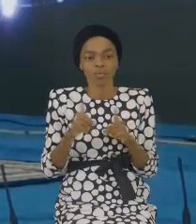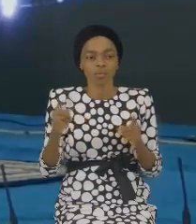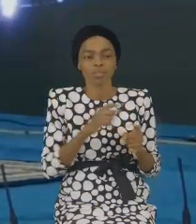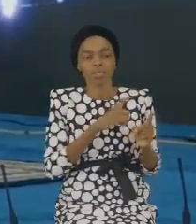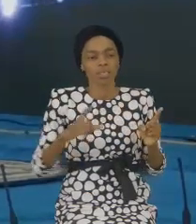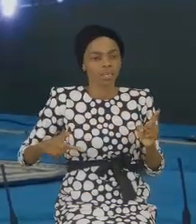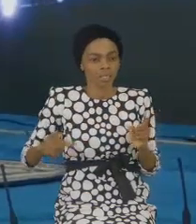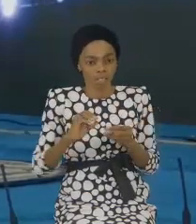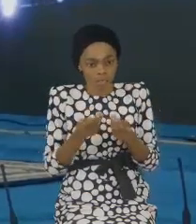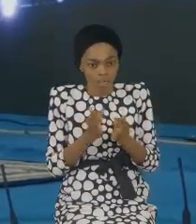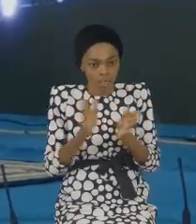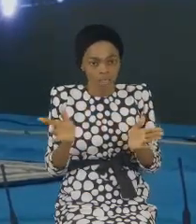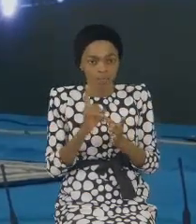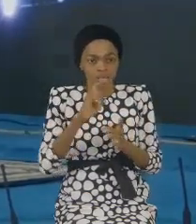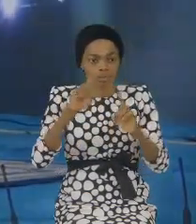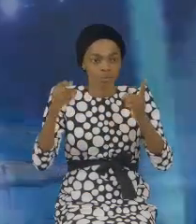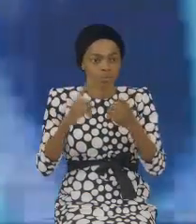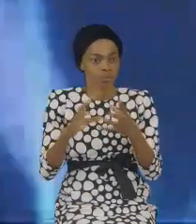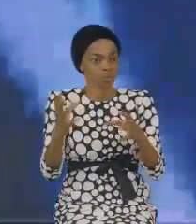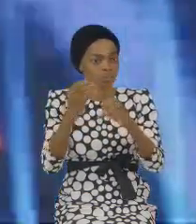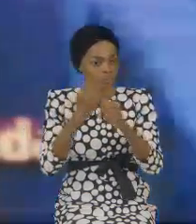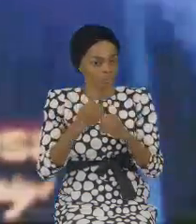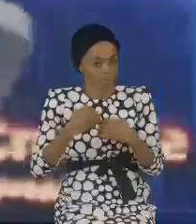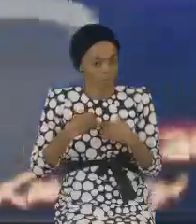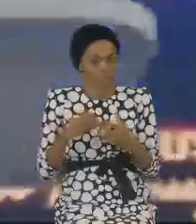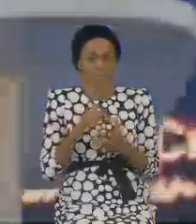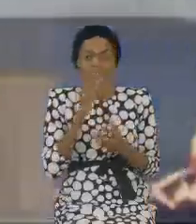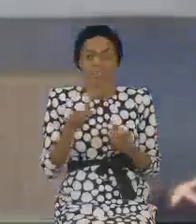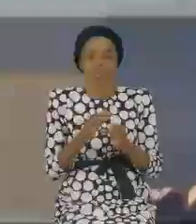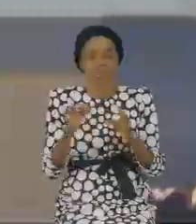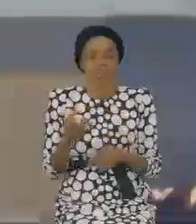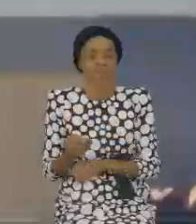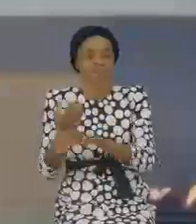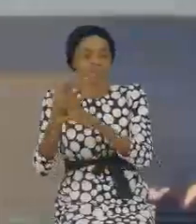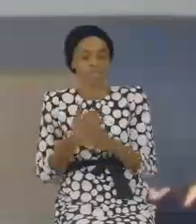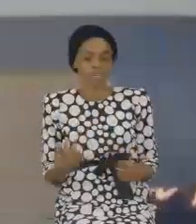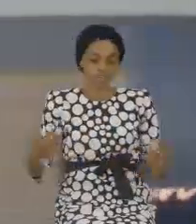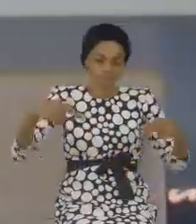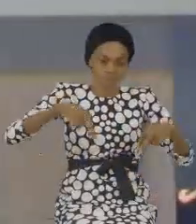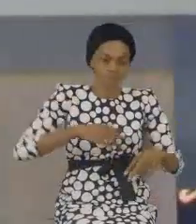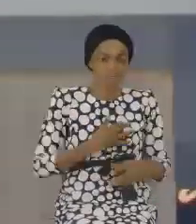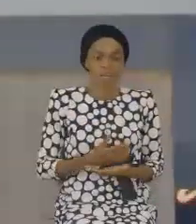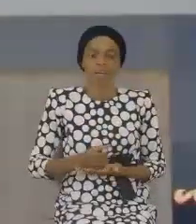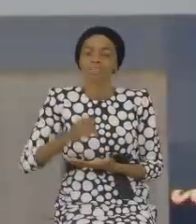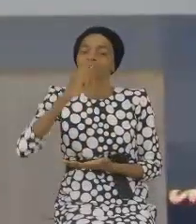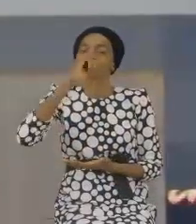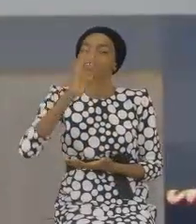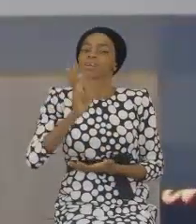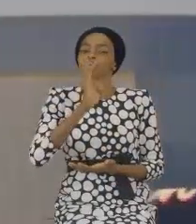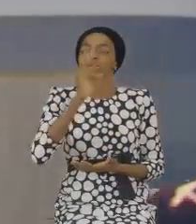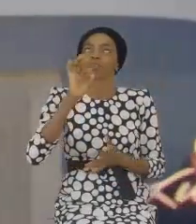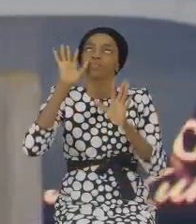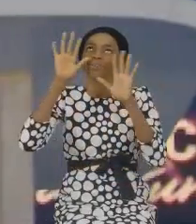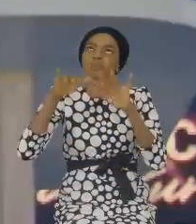land whither ye go to possess it is a land of hills and valleys, and drinketh the water of the